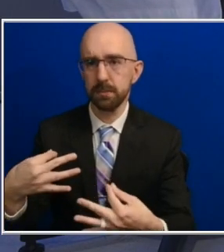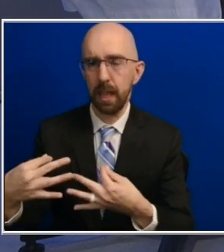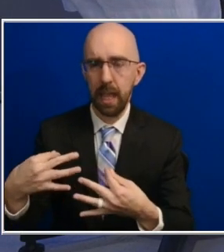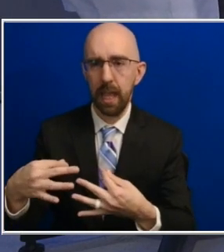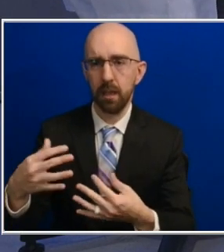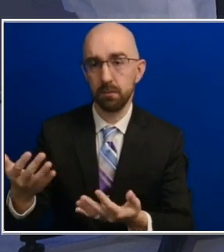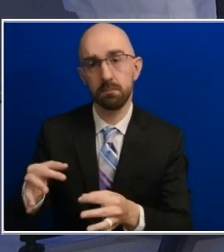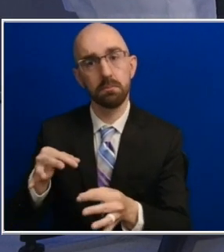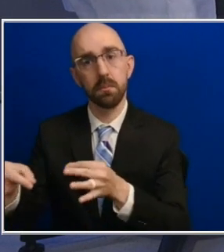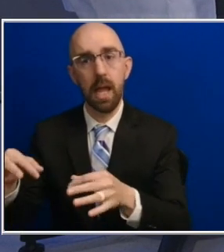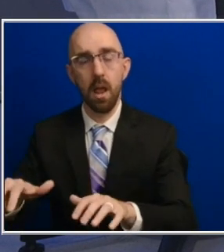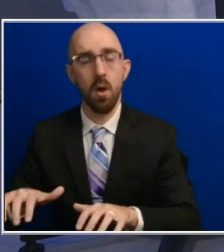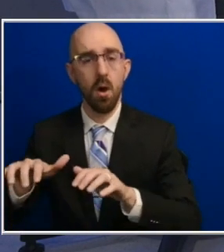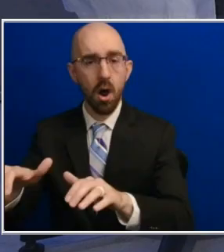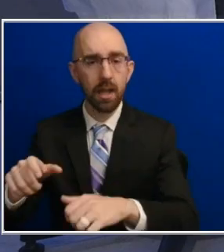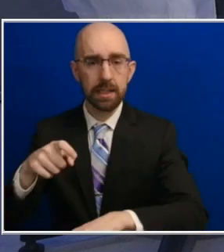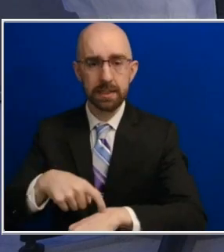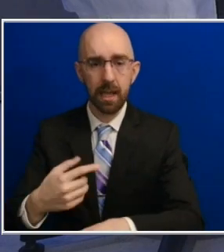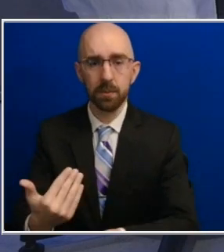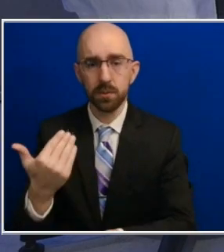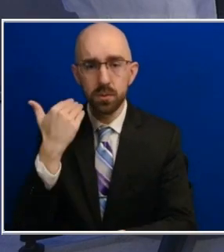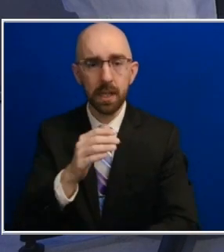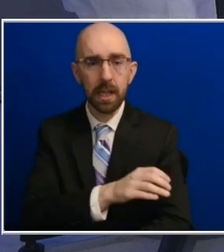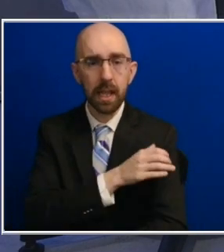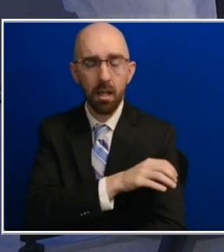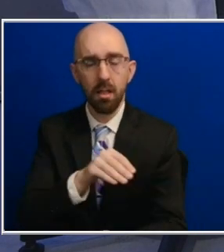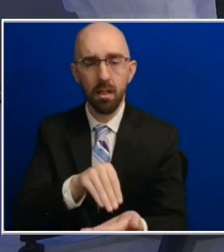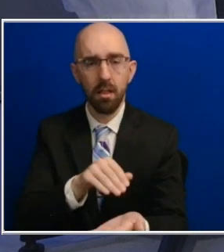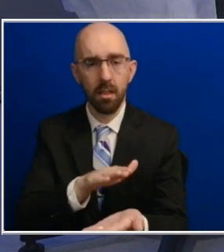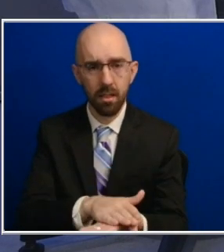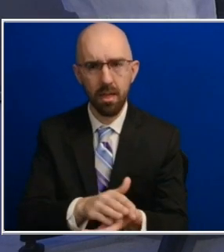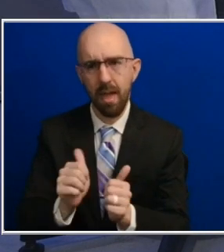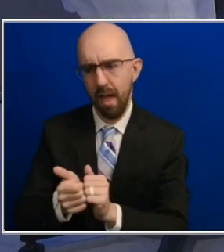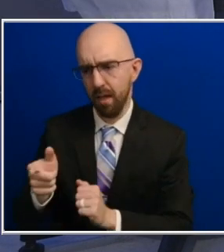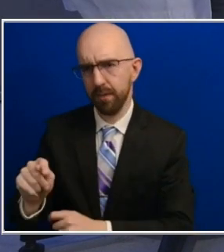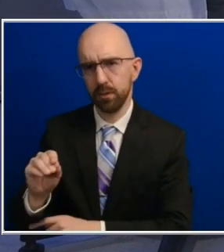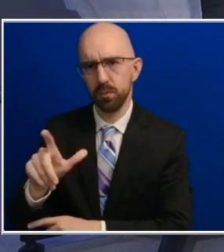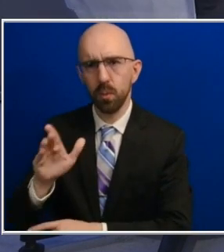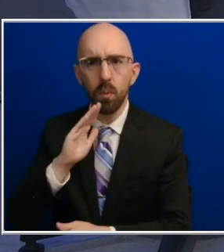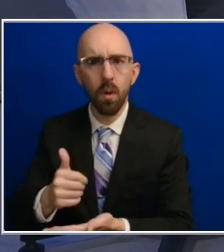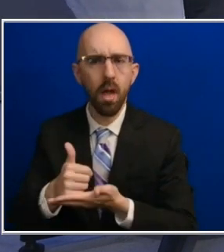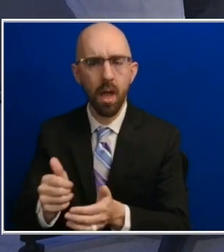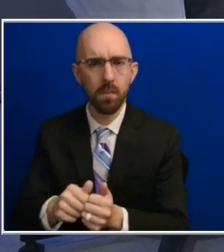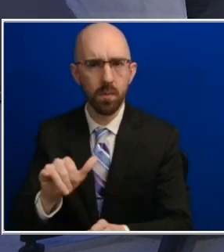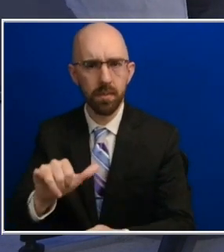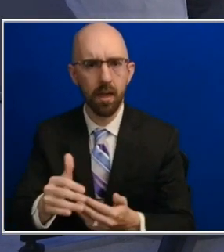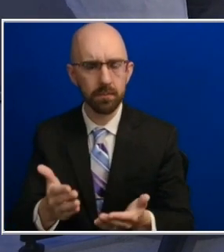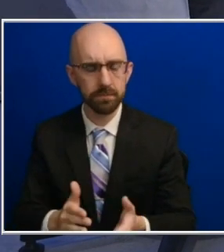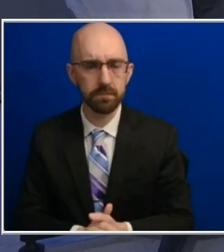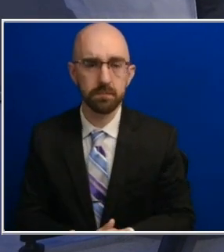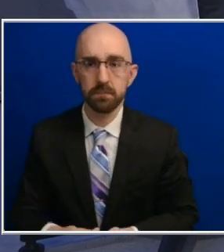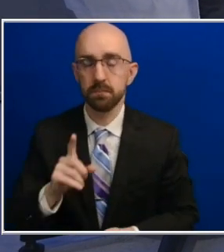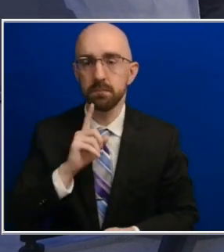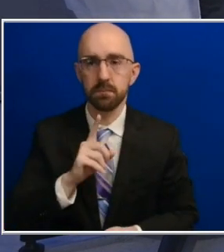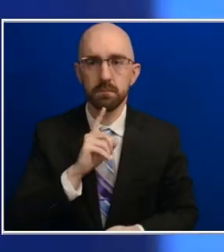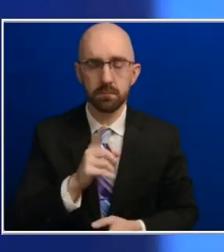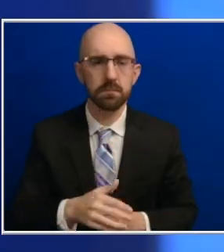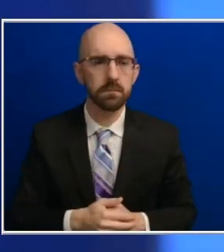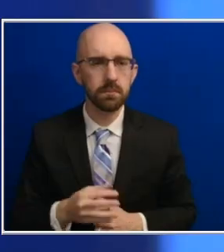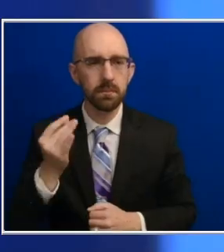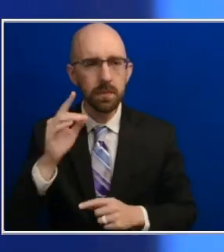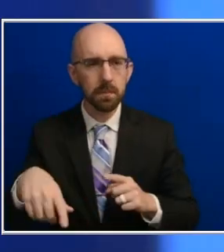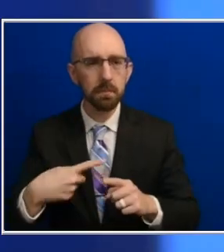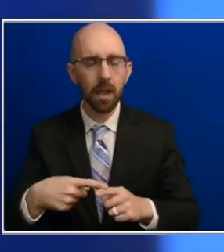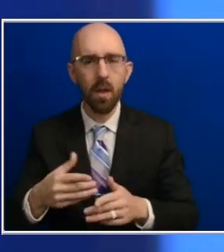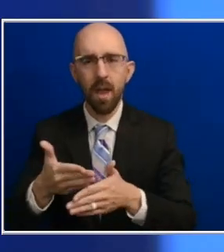how time-consuming clinical documentation can be and how a tool like a bridge can help with that? Sure. You think about the average amount of time